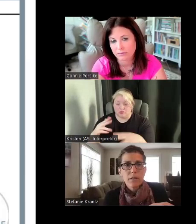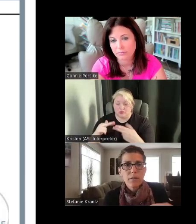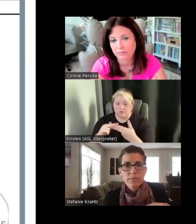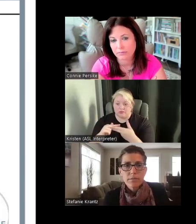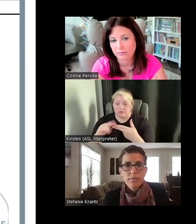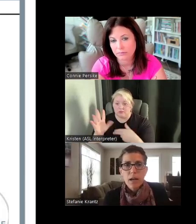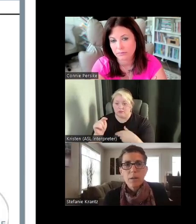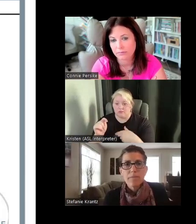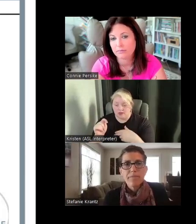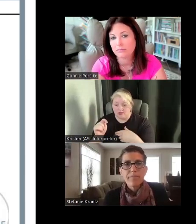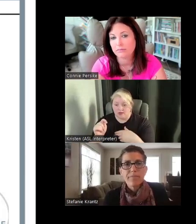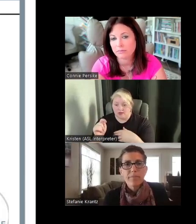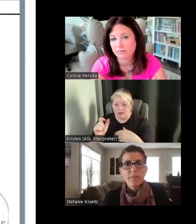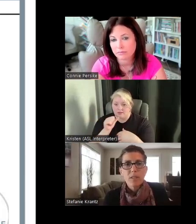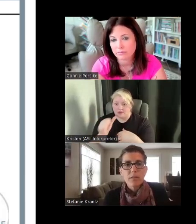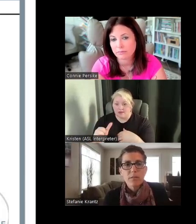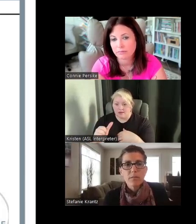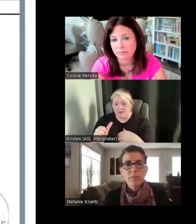the